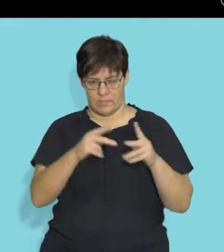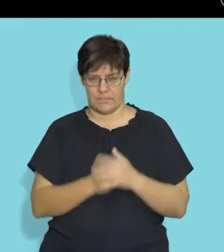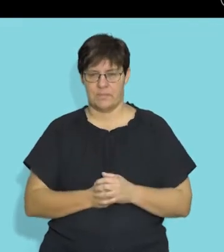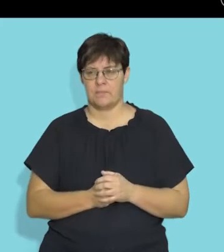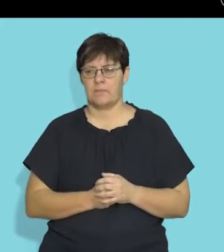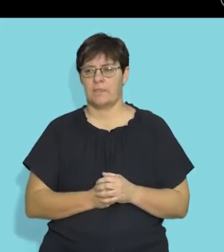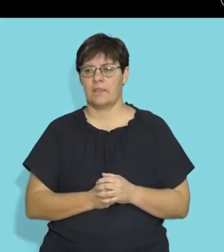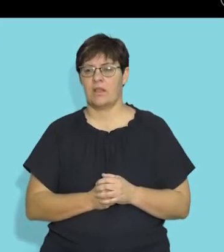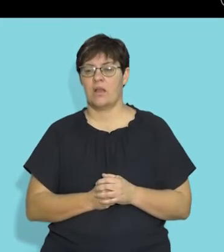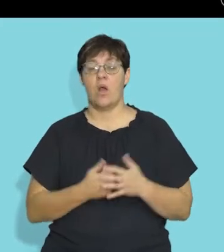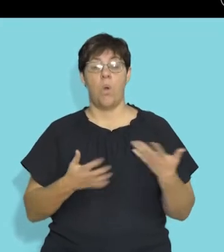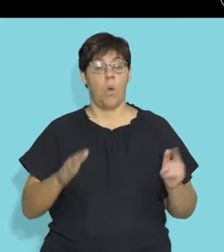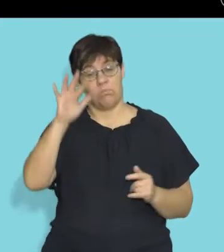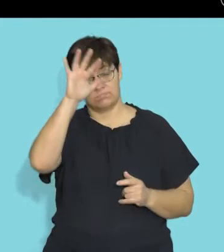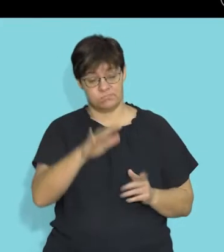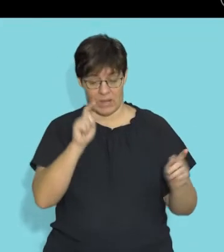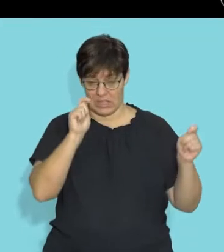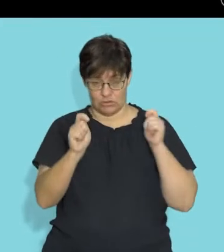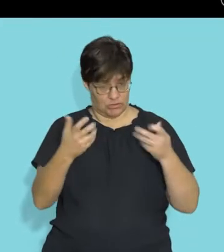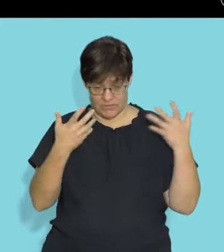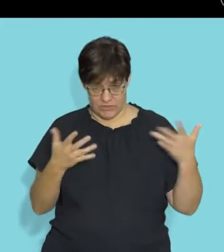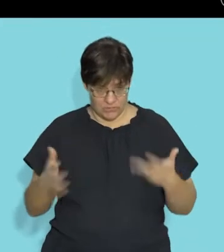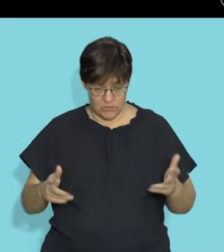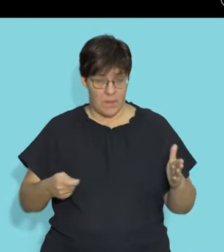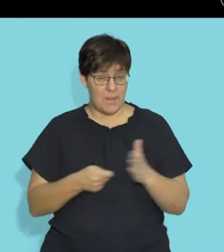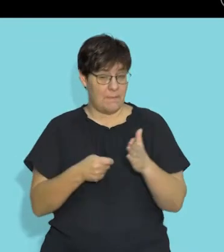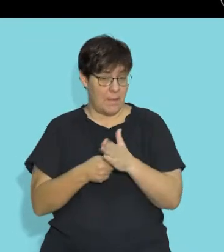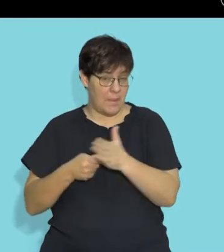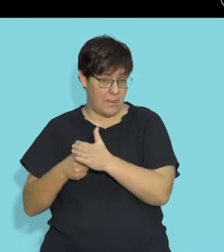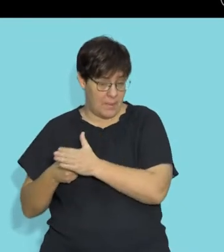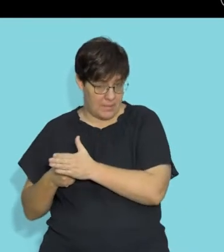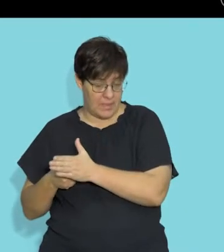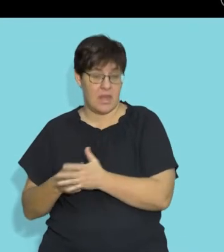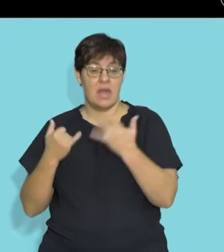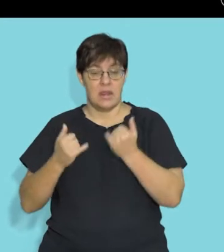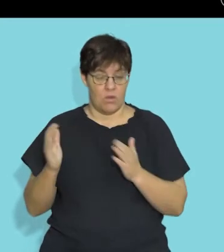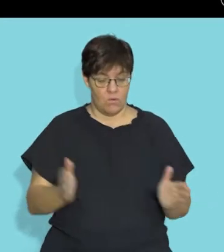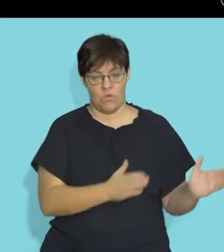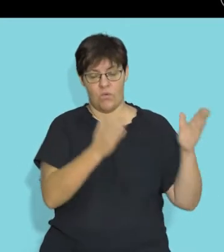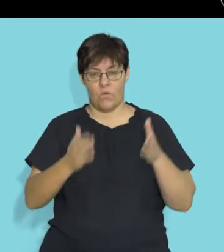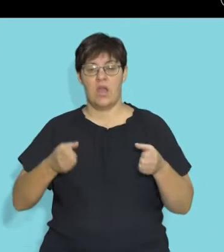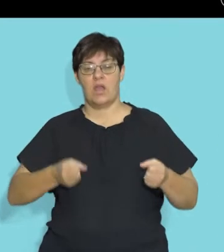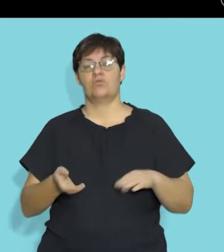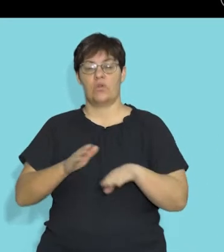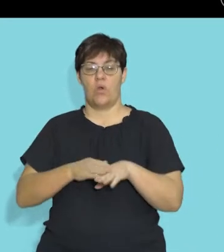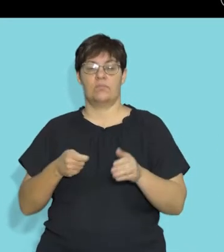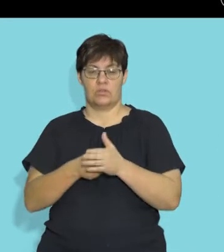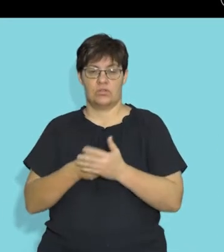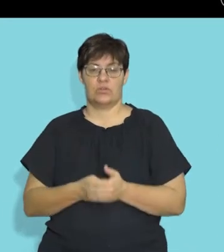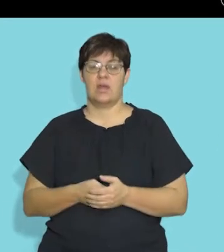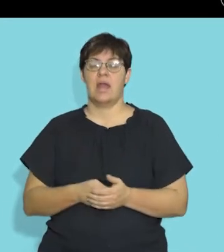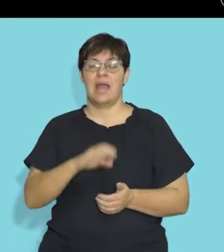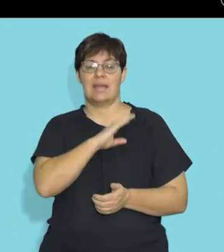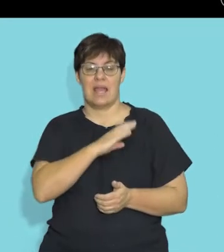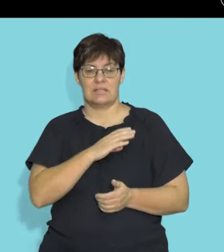So once we've done all our adjustments with regards to the purchases, we now move on to the carriage on purchases, the customs